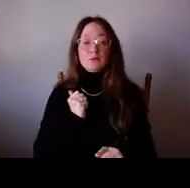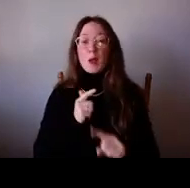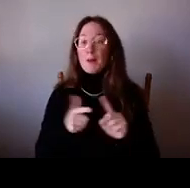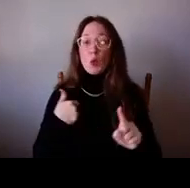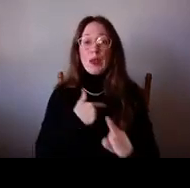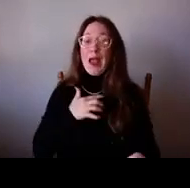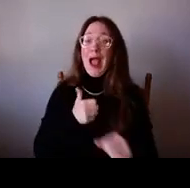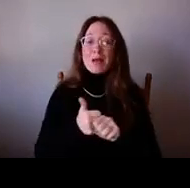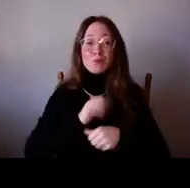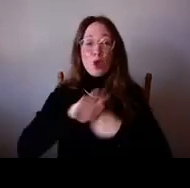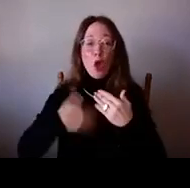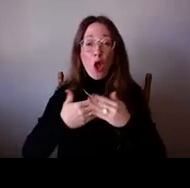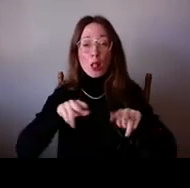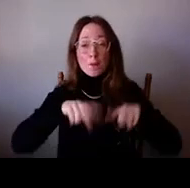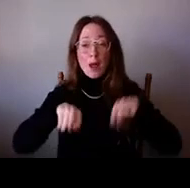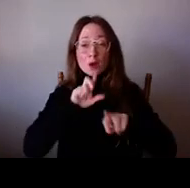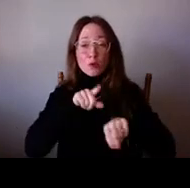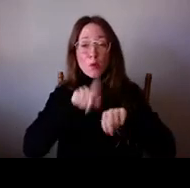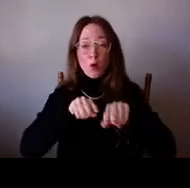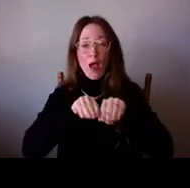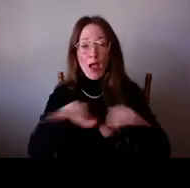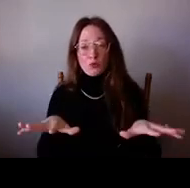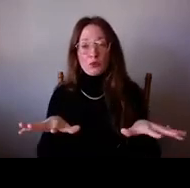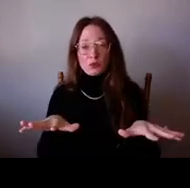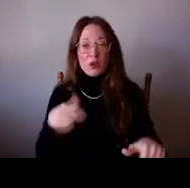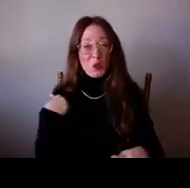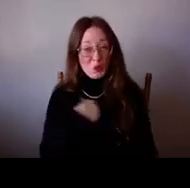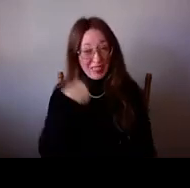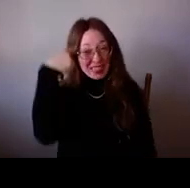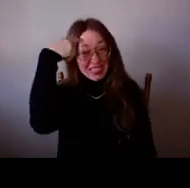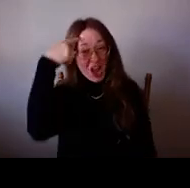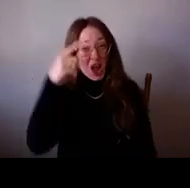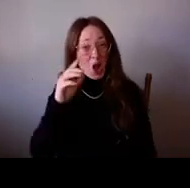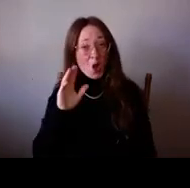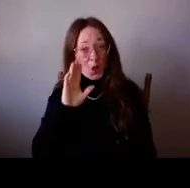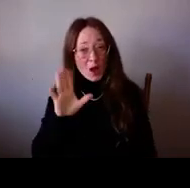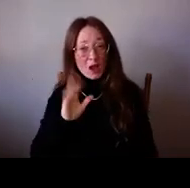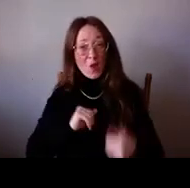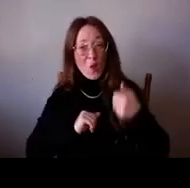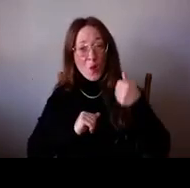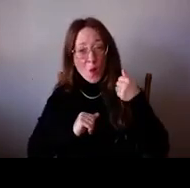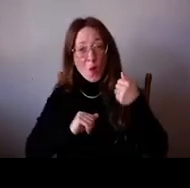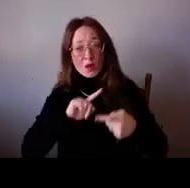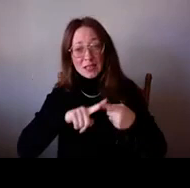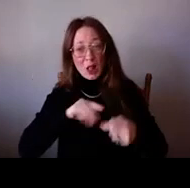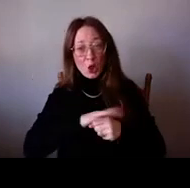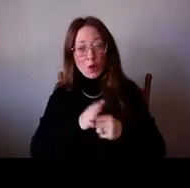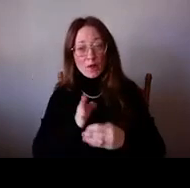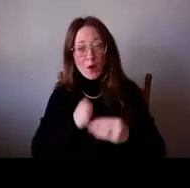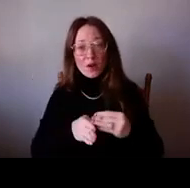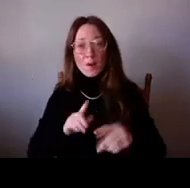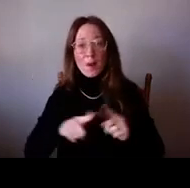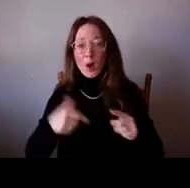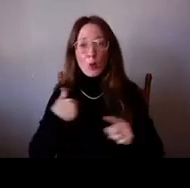out. And we thought we were going to have those all out until COVID-19 hit. So we're just about there, but we've